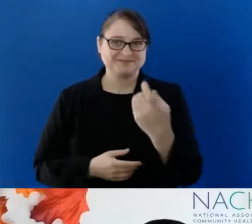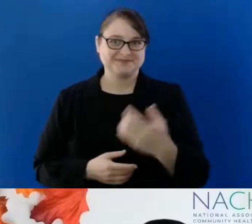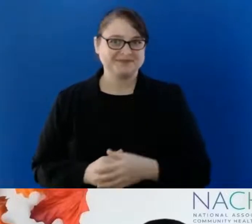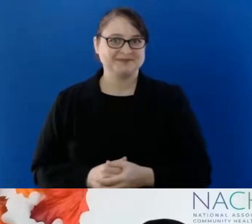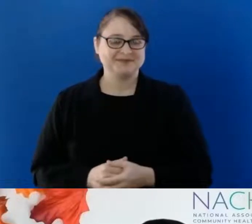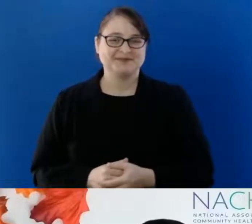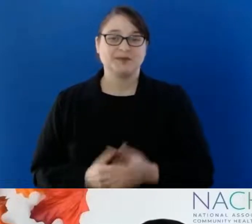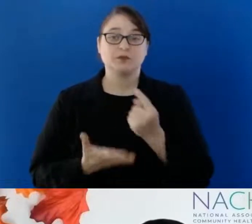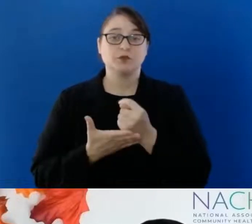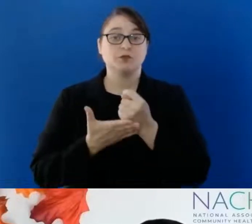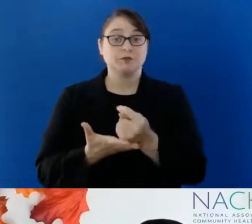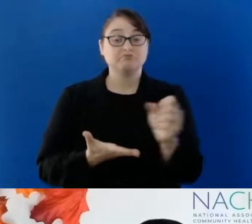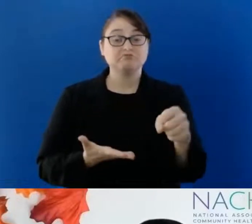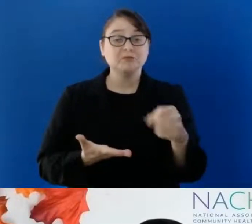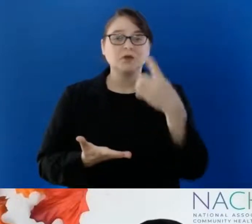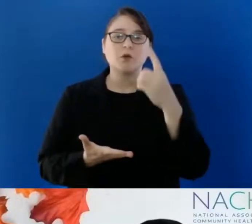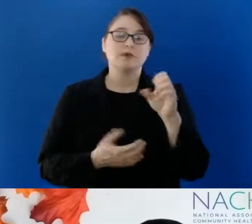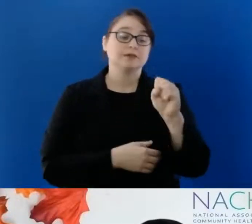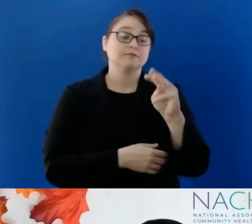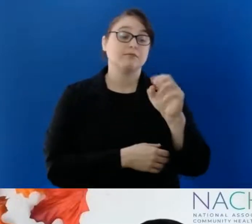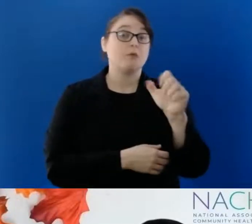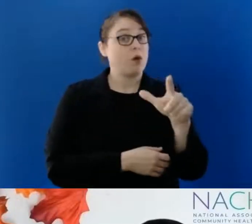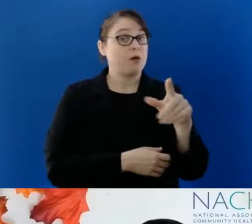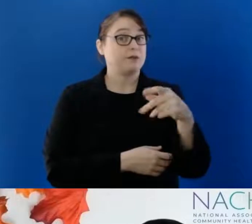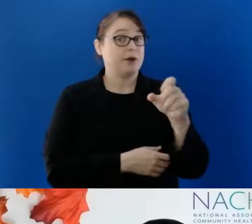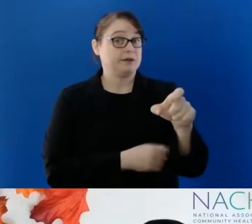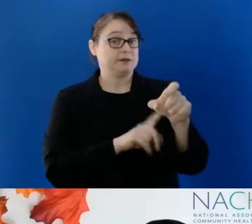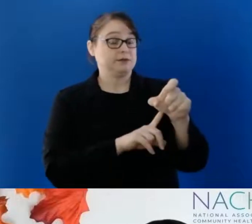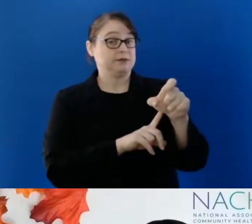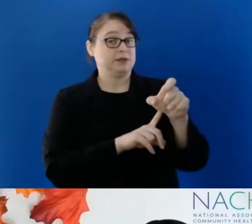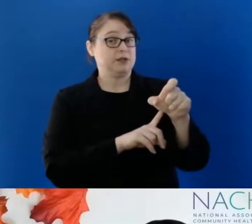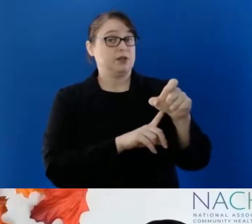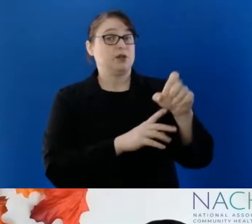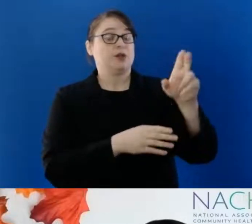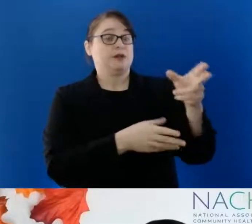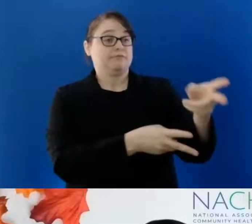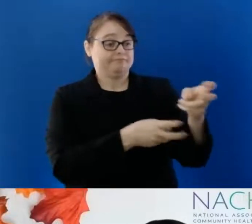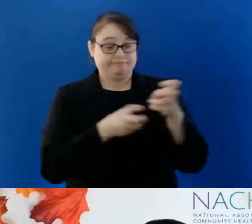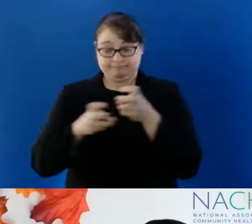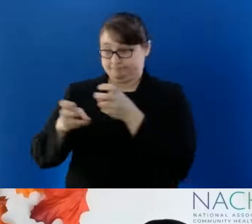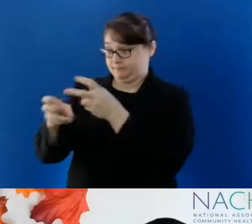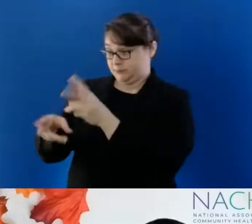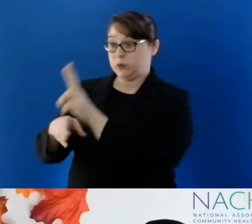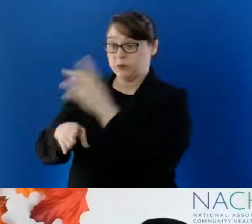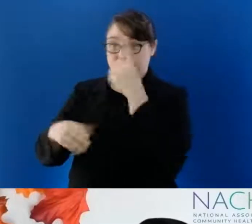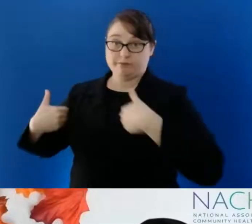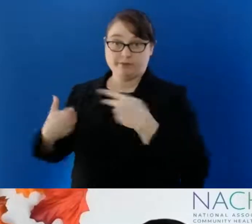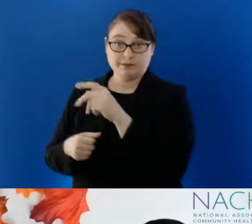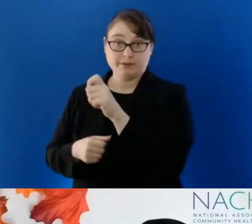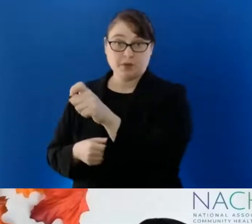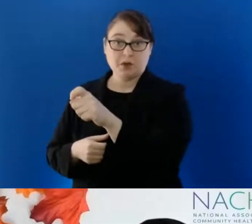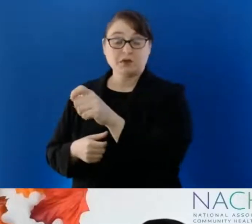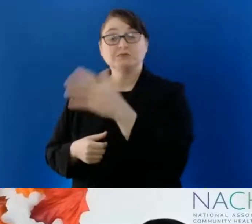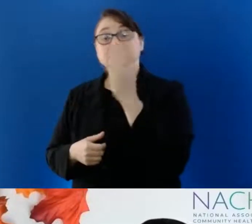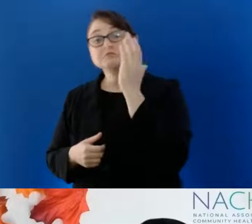are treatments for smallpox that are being used for monkeypox and seem to be fairly effective. The medicine is